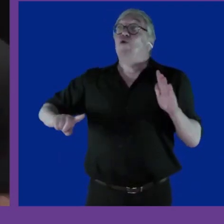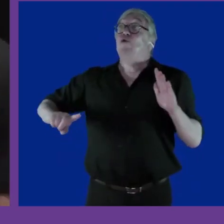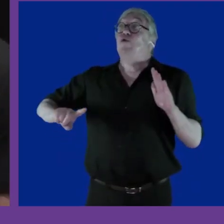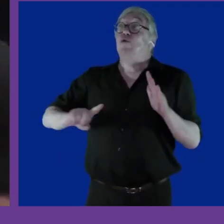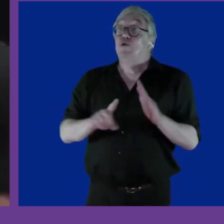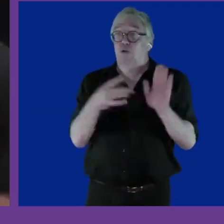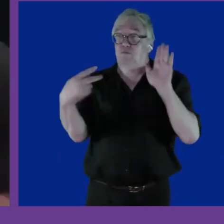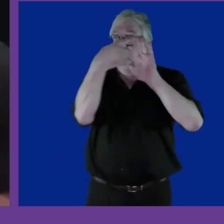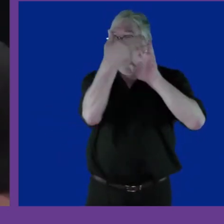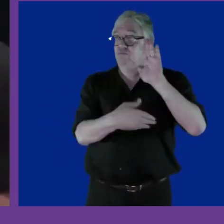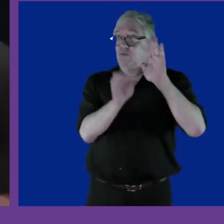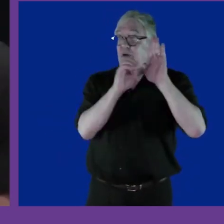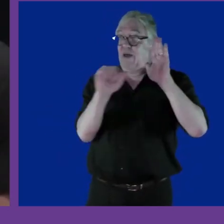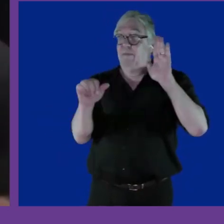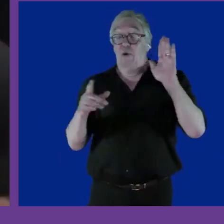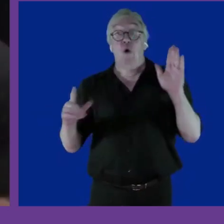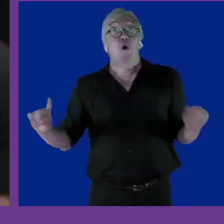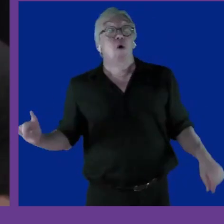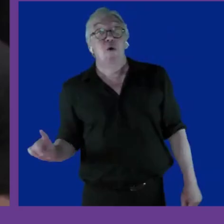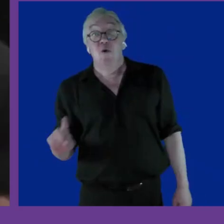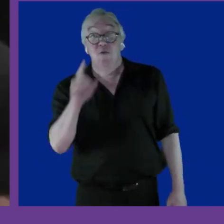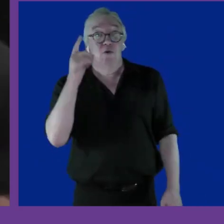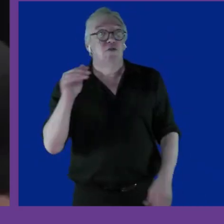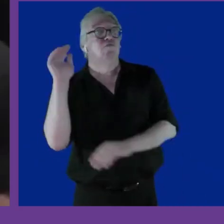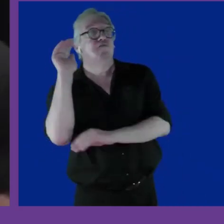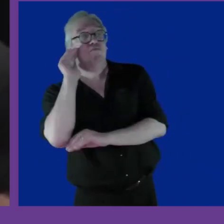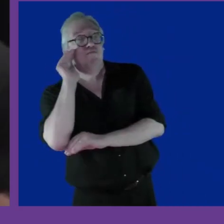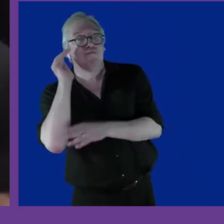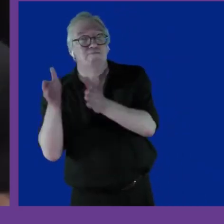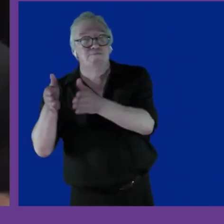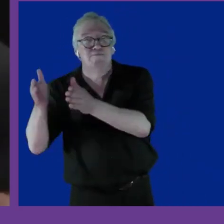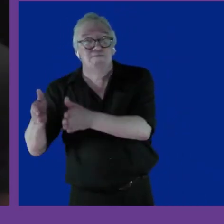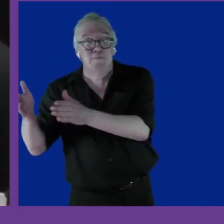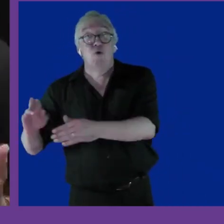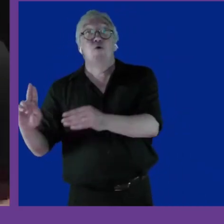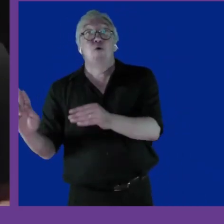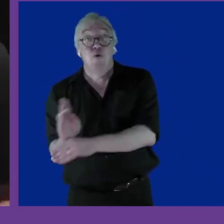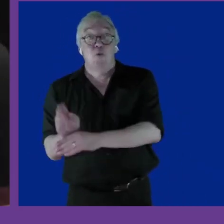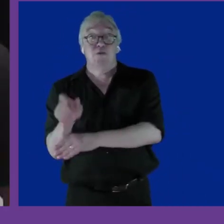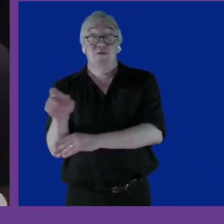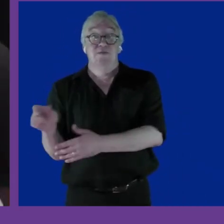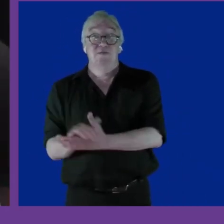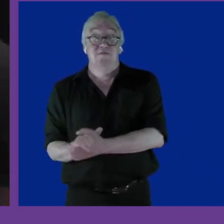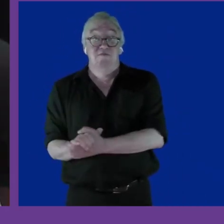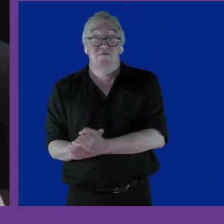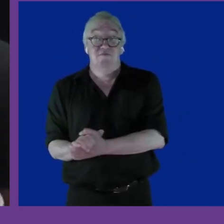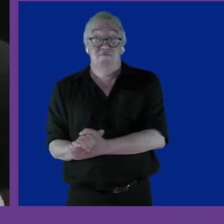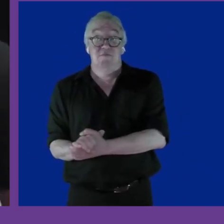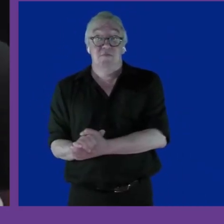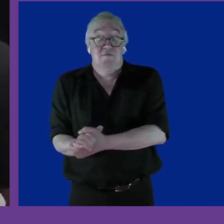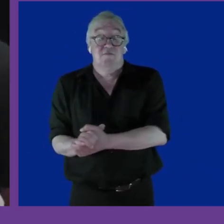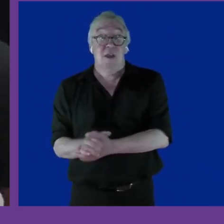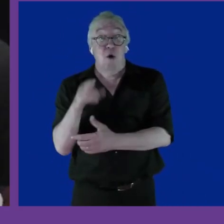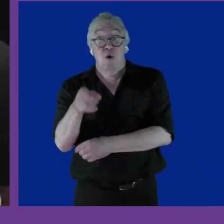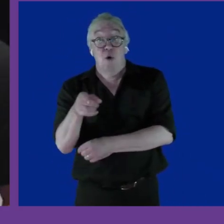but absolutely think about users first. So every time you introduce a new innovative solution or trying to